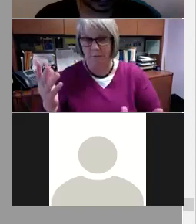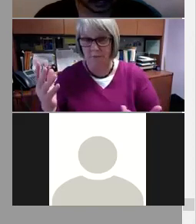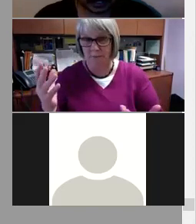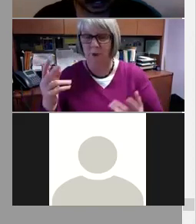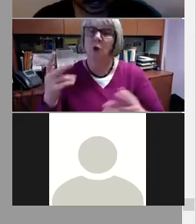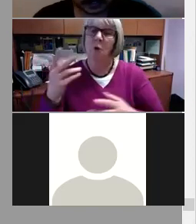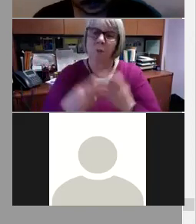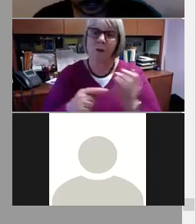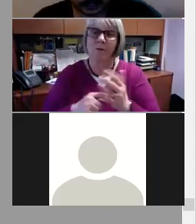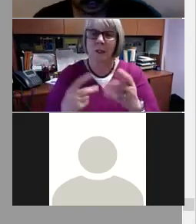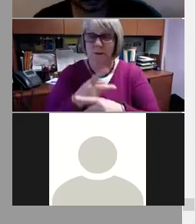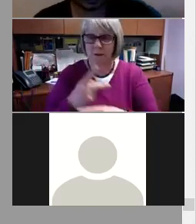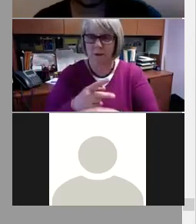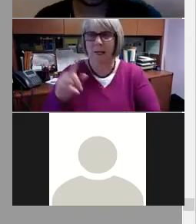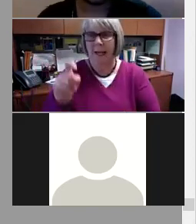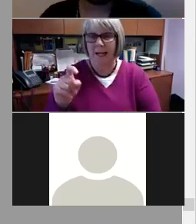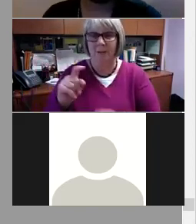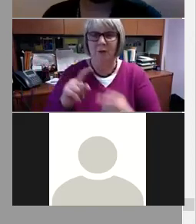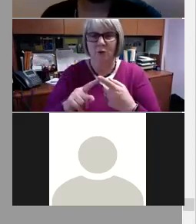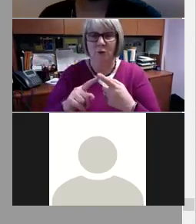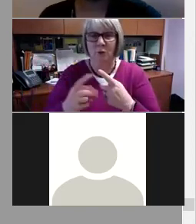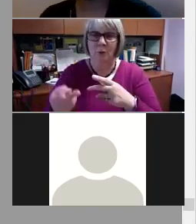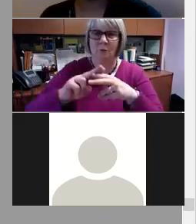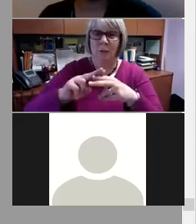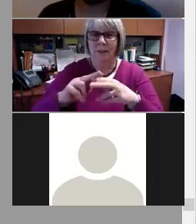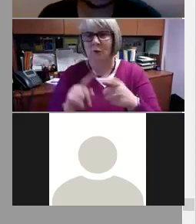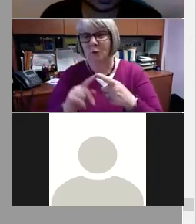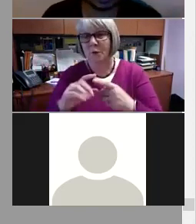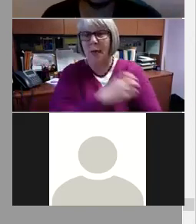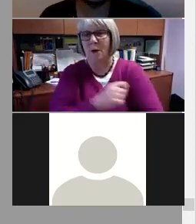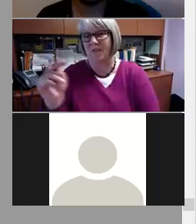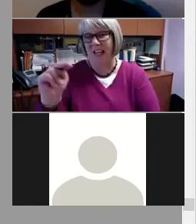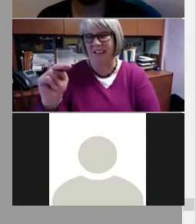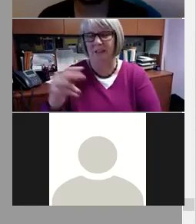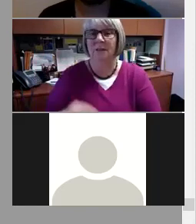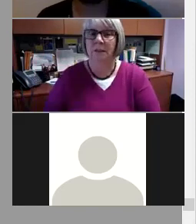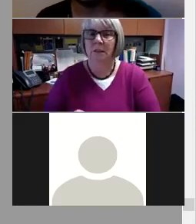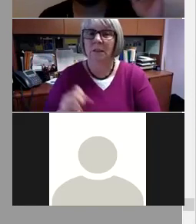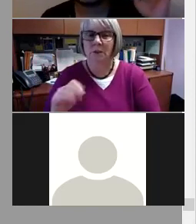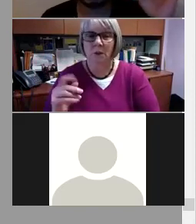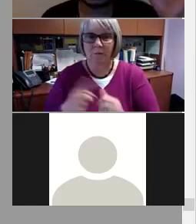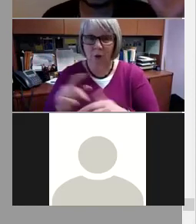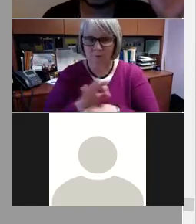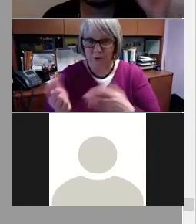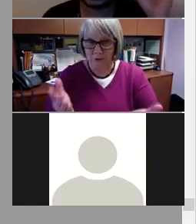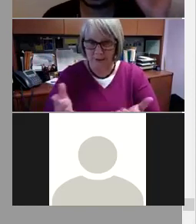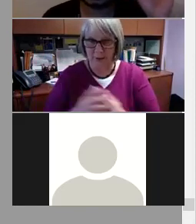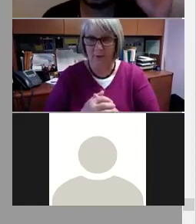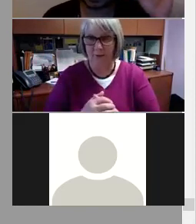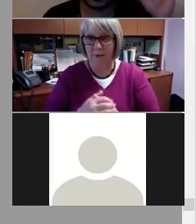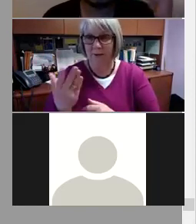compute x raised to the power of n. So the first function here is something